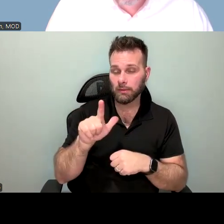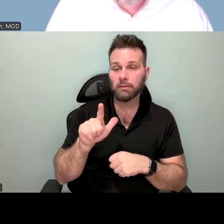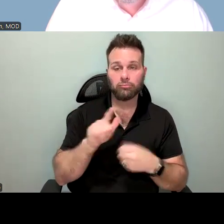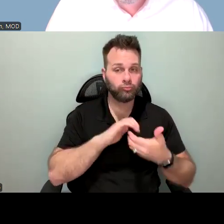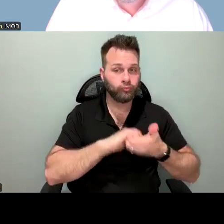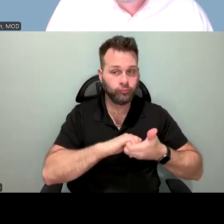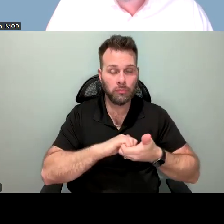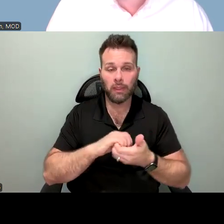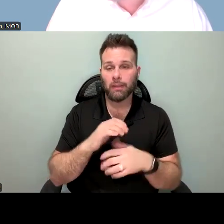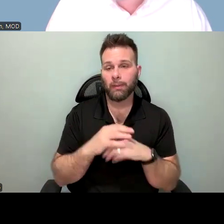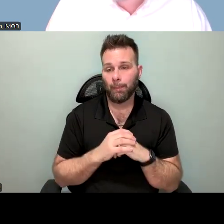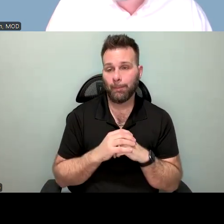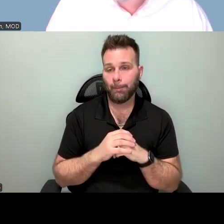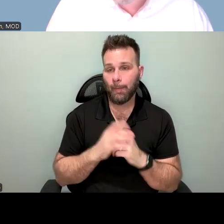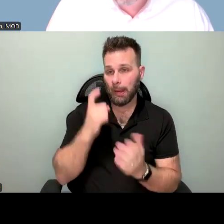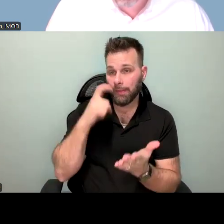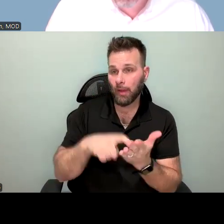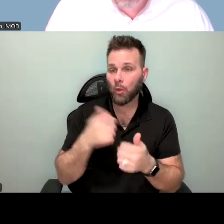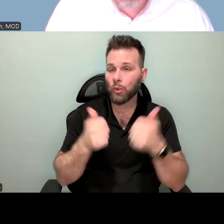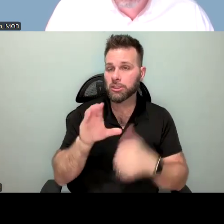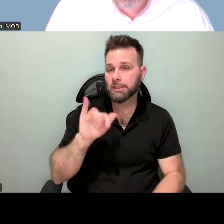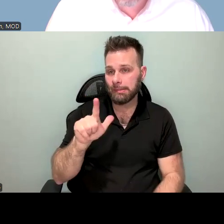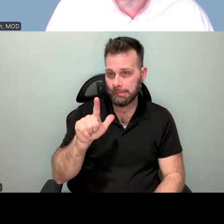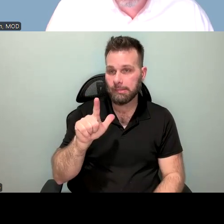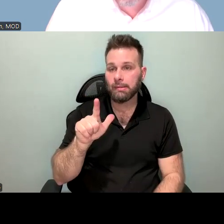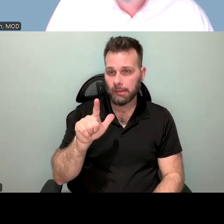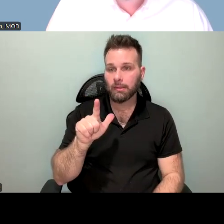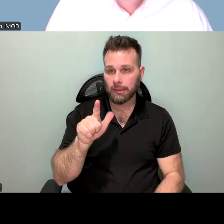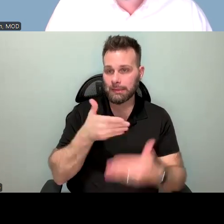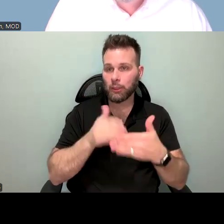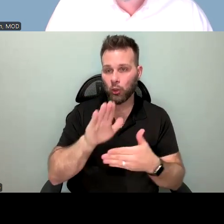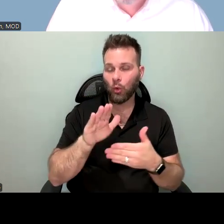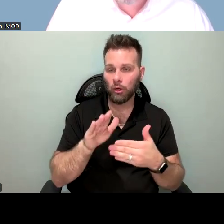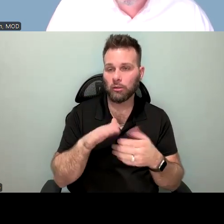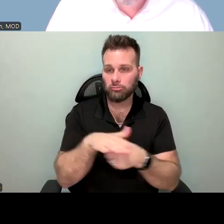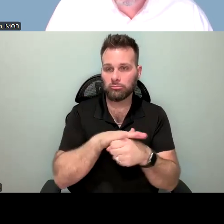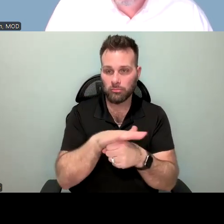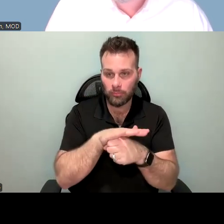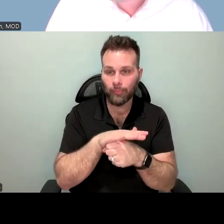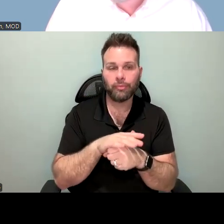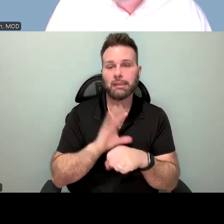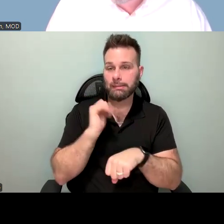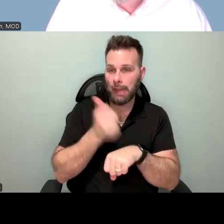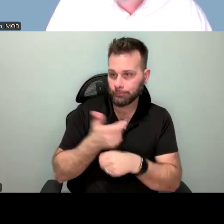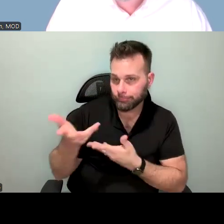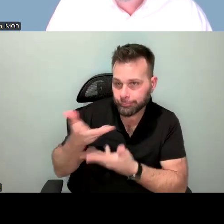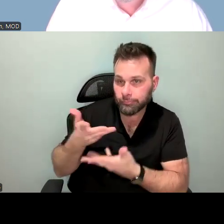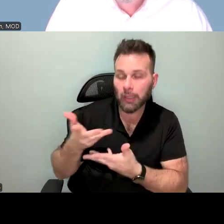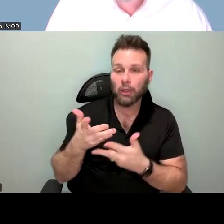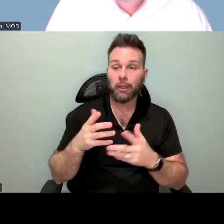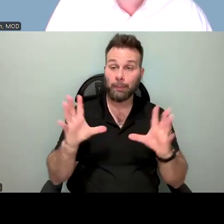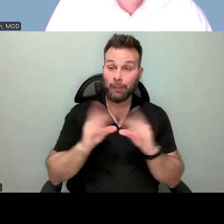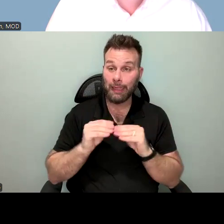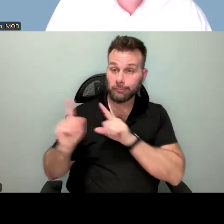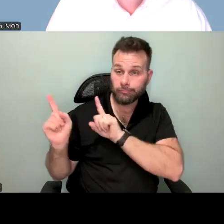identify which local CIL serves your community, establish communication channels, attend joint meetings, and develop